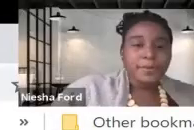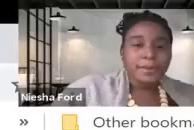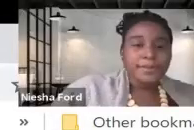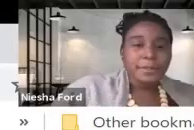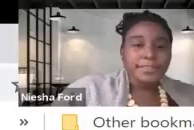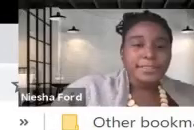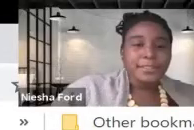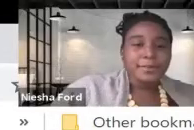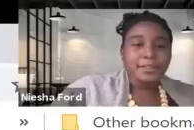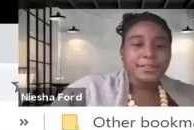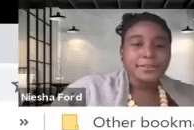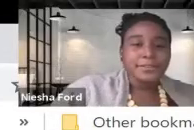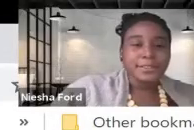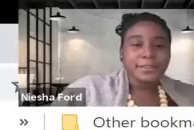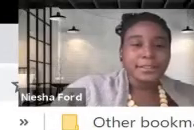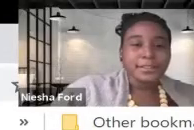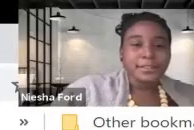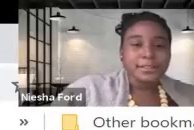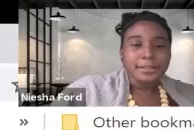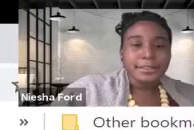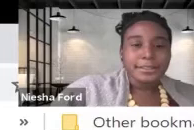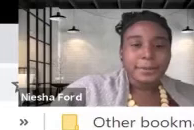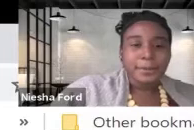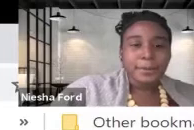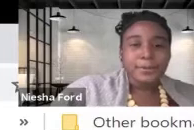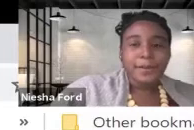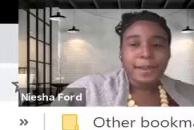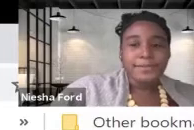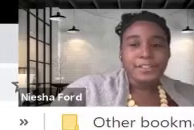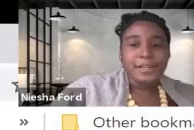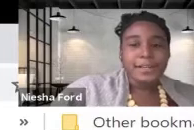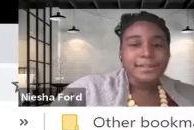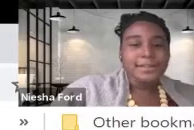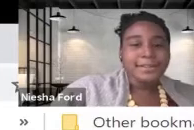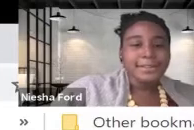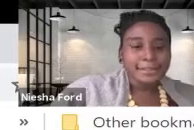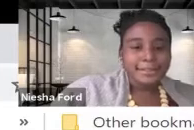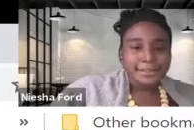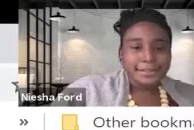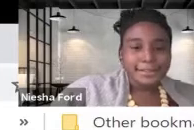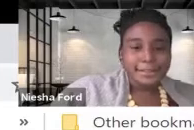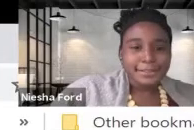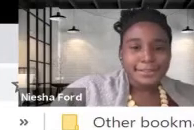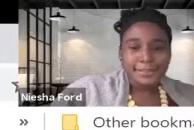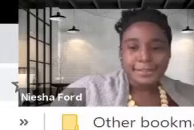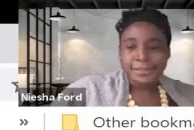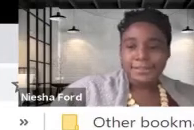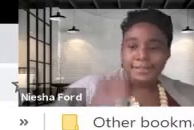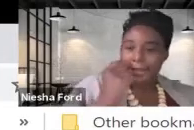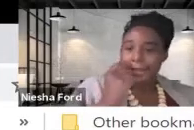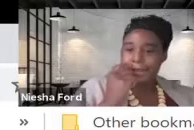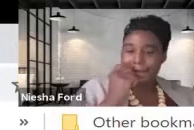All right. I'm going to group 5. You guys look like you have a lot of stuff down here. Can someone from group 5 share?